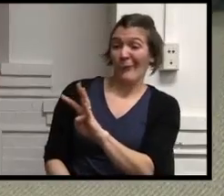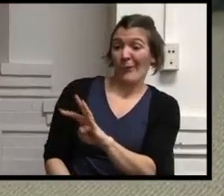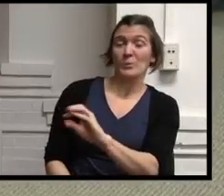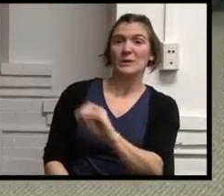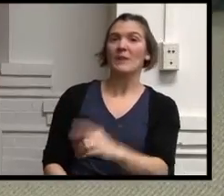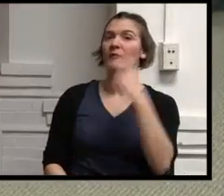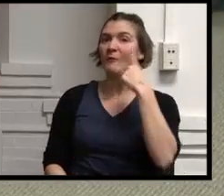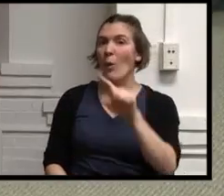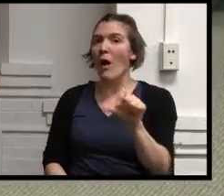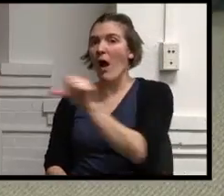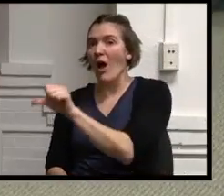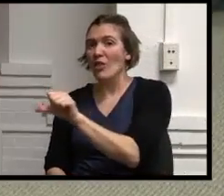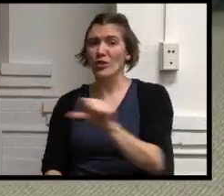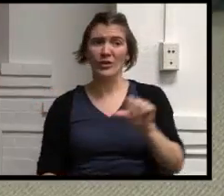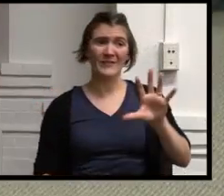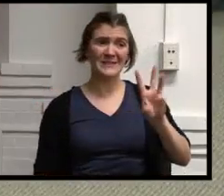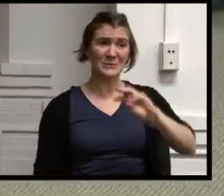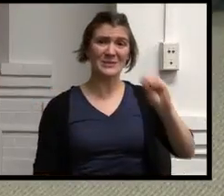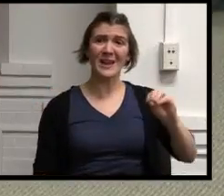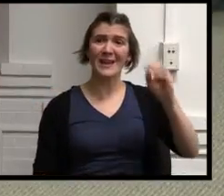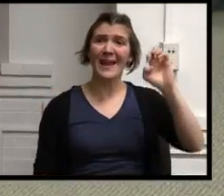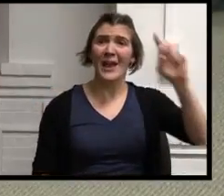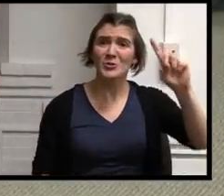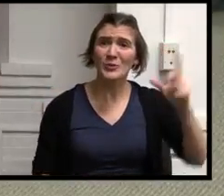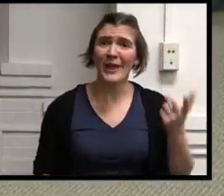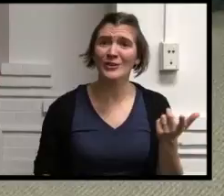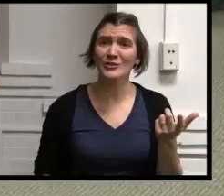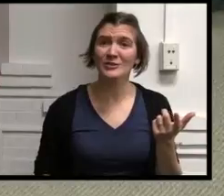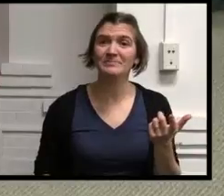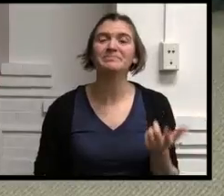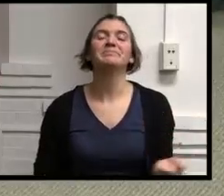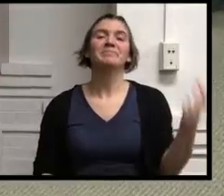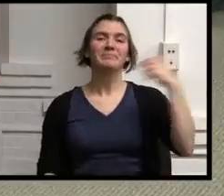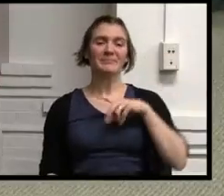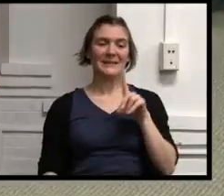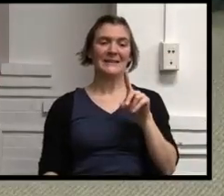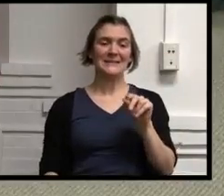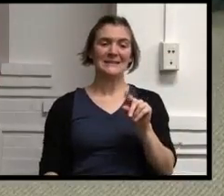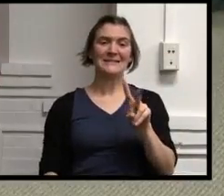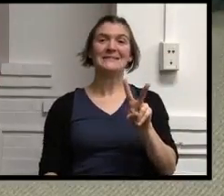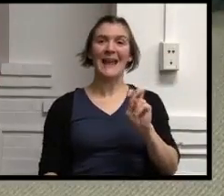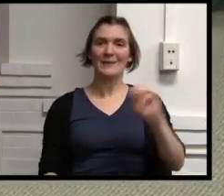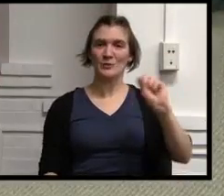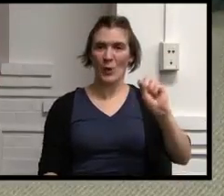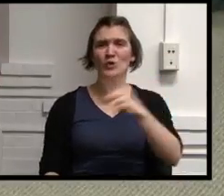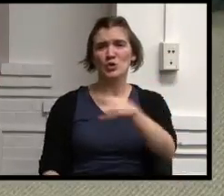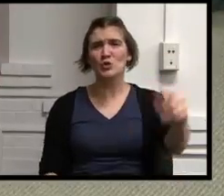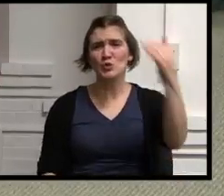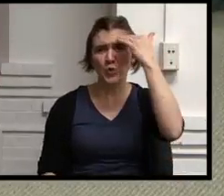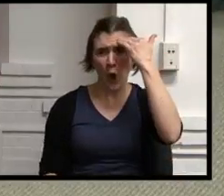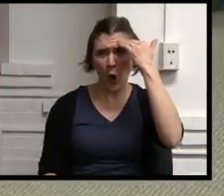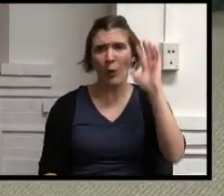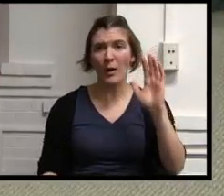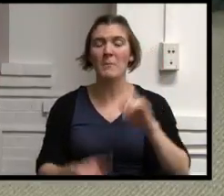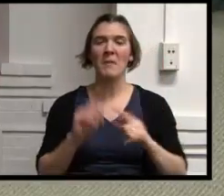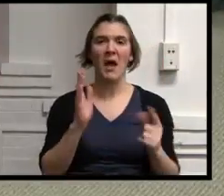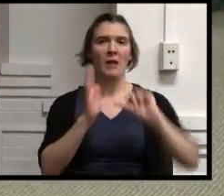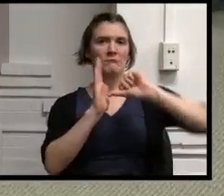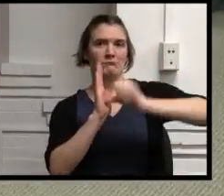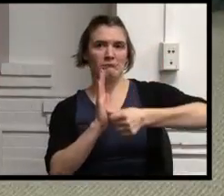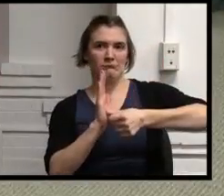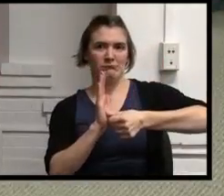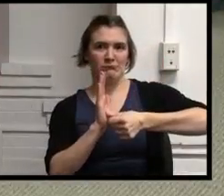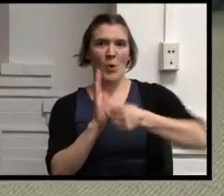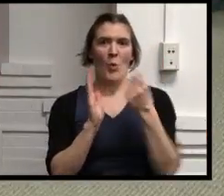Well, good. Anybody else on board? I do have a question. Even though everything everyone knows in here, there's one thing in here that they